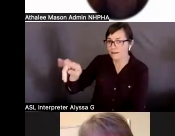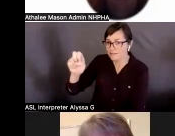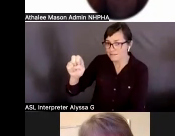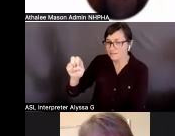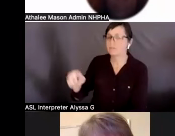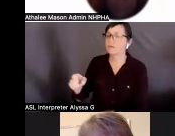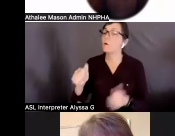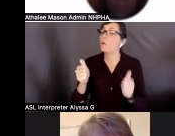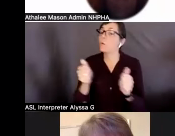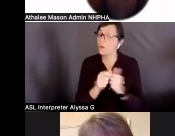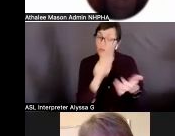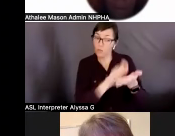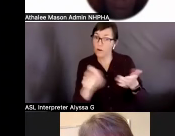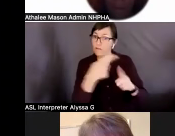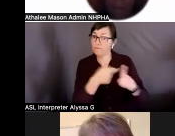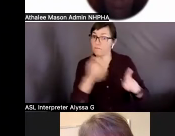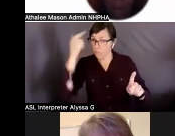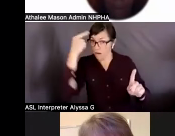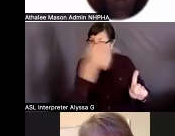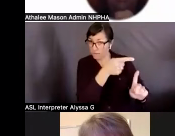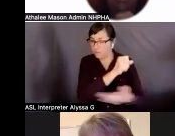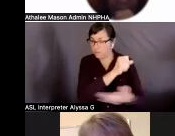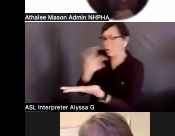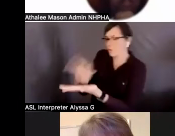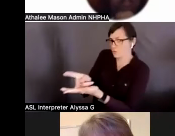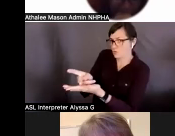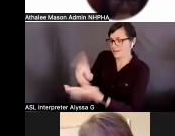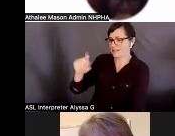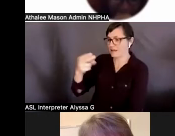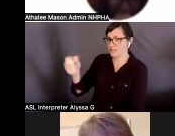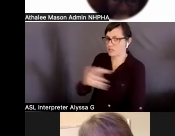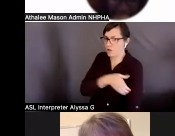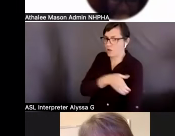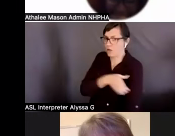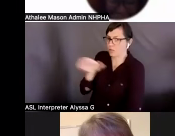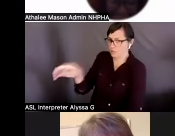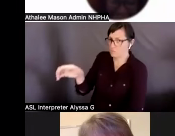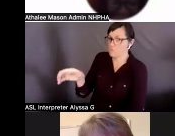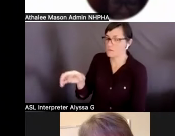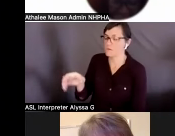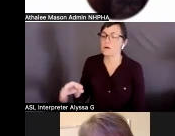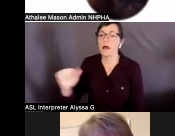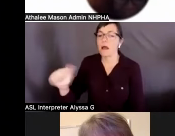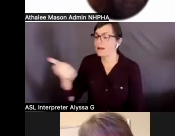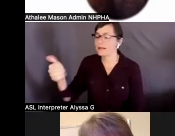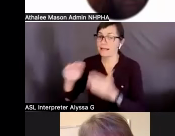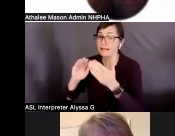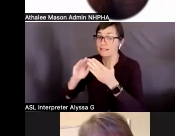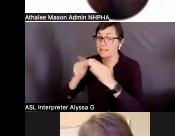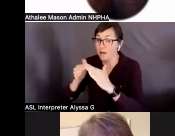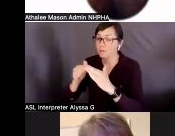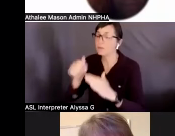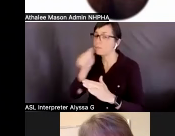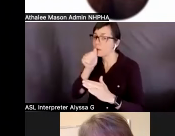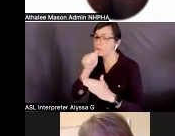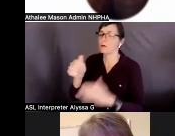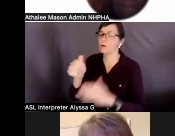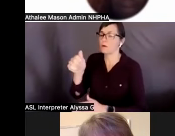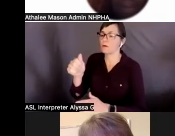the governor, DHHS can order towns or really any public or private buildings to close.